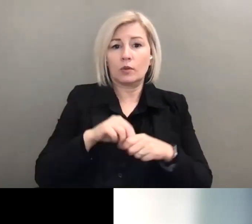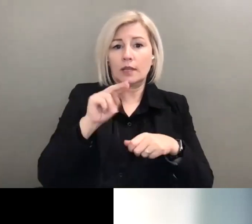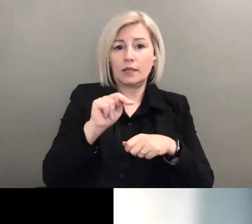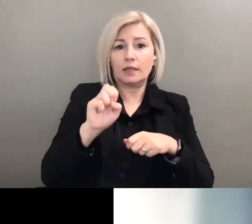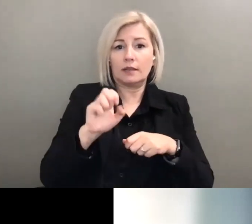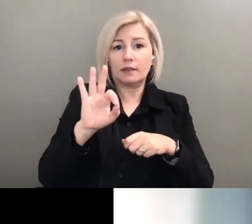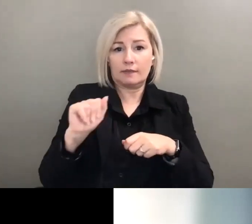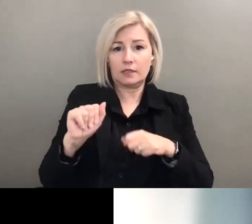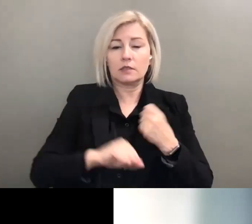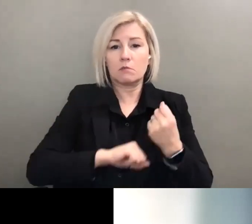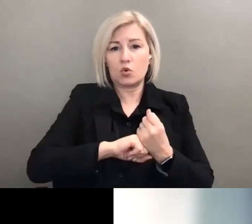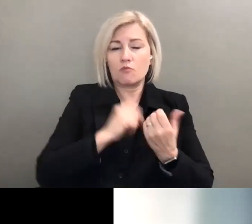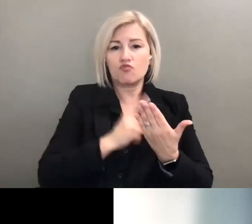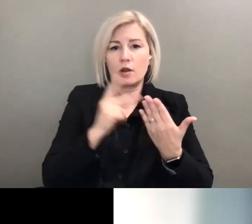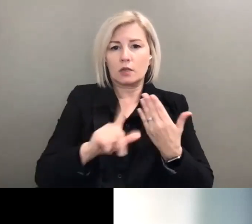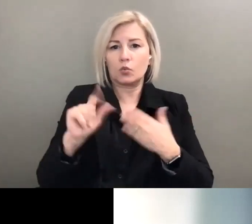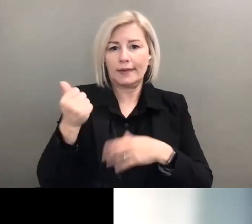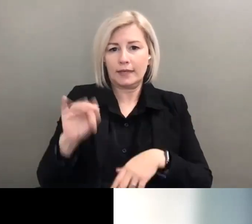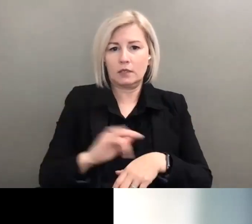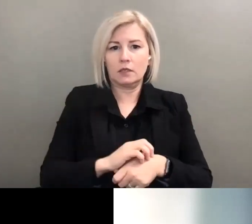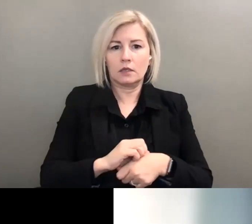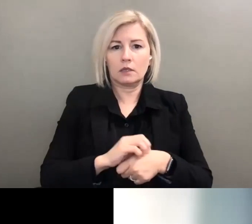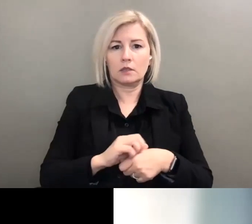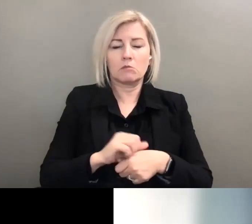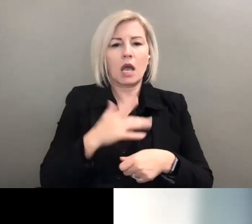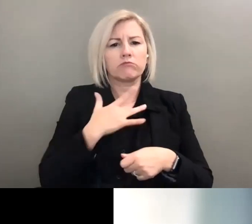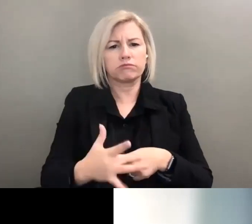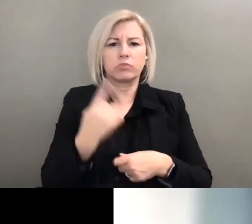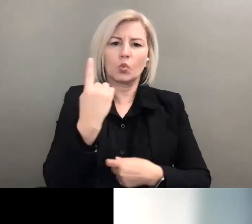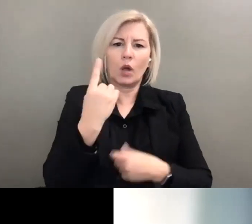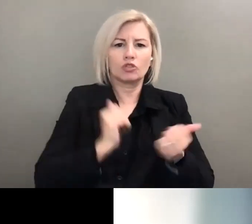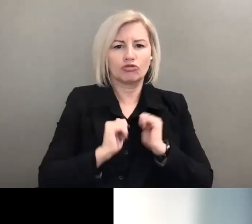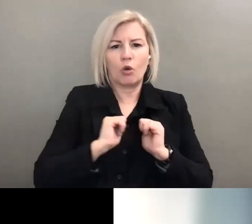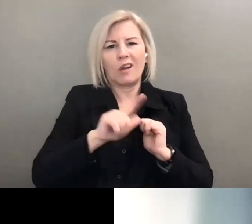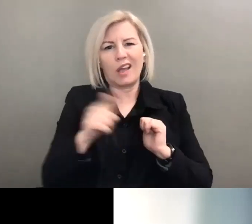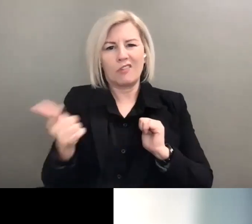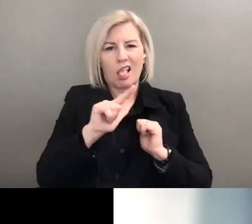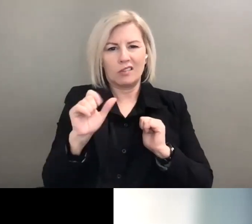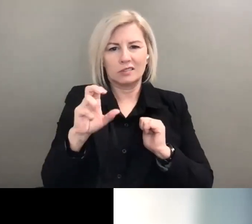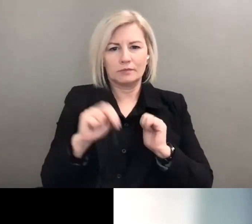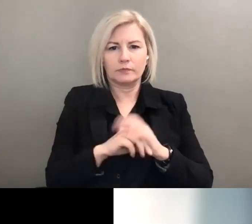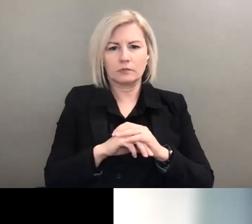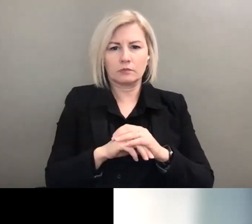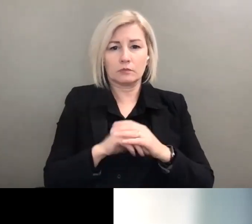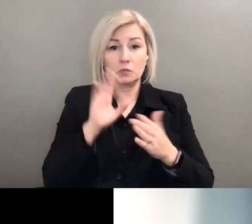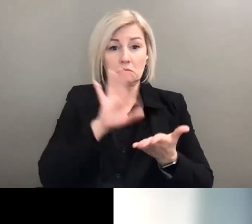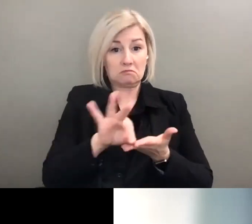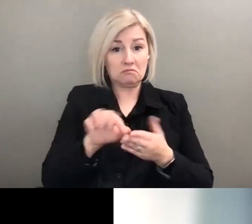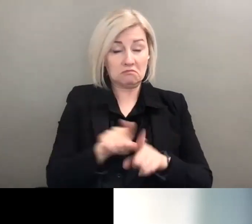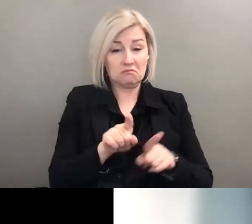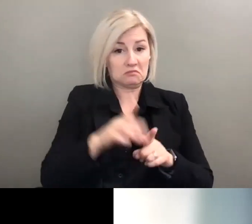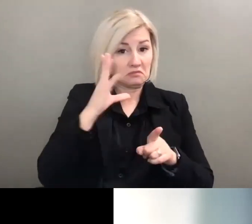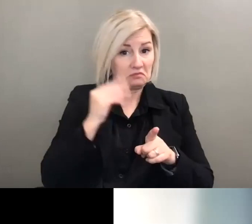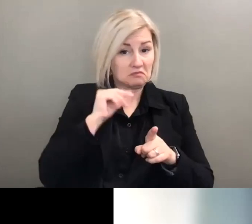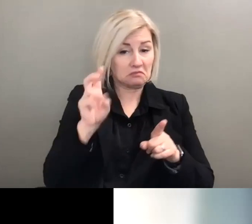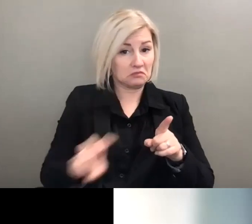a NEFA-supported project in 2019, but it's usually one show every other season. Would this count as experience as